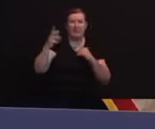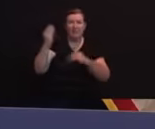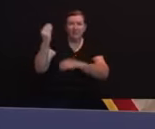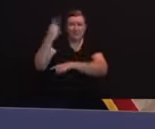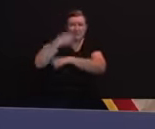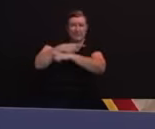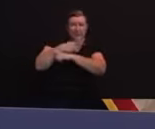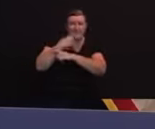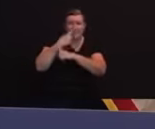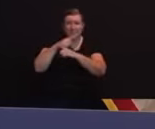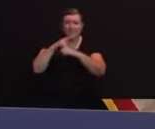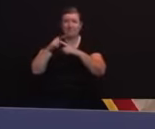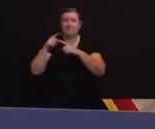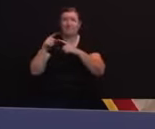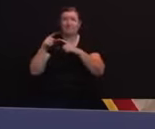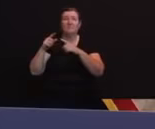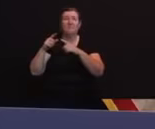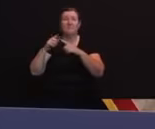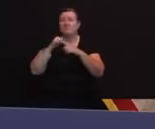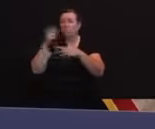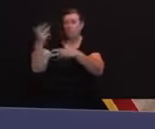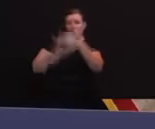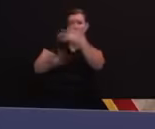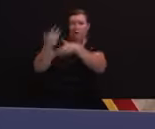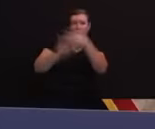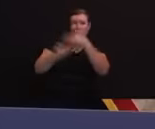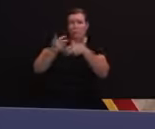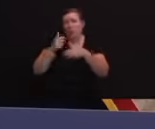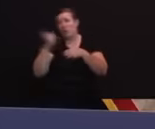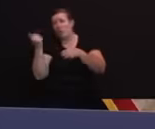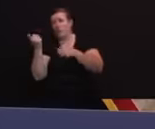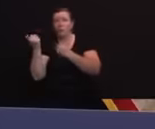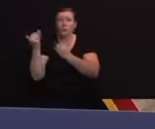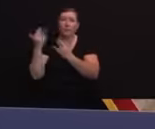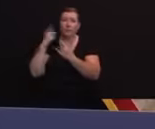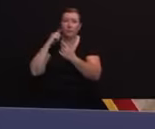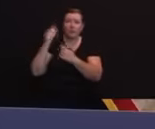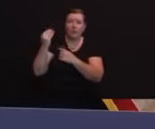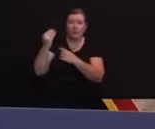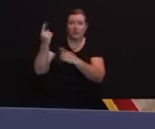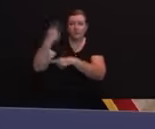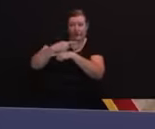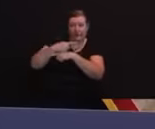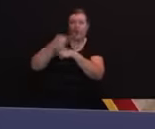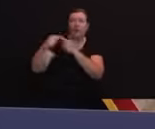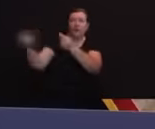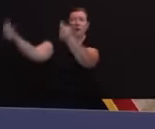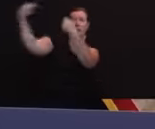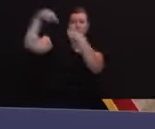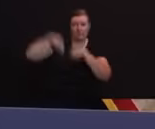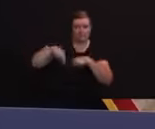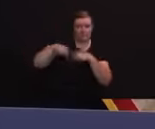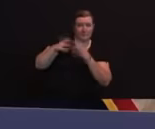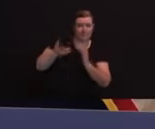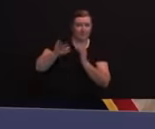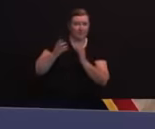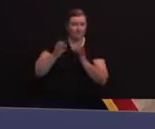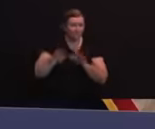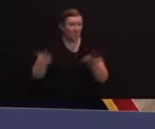Thanksgiving is 11 days away, so if you haven't started doing that, start limiting your interactions